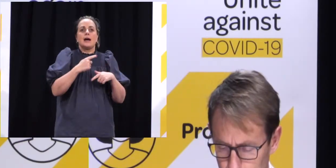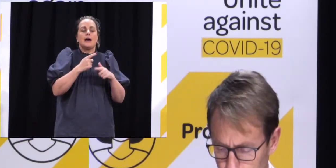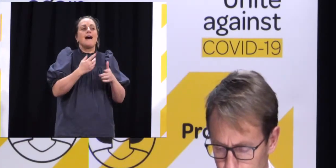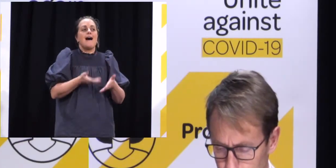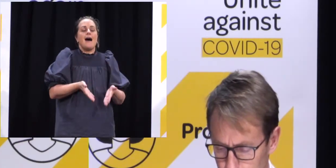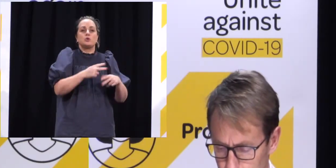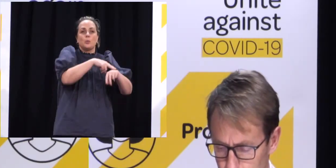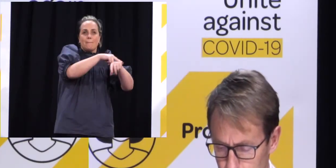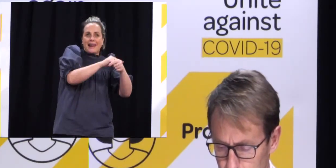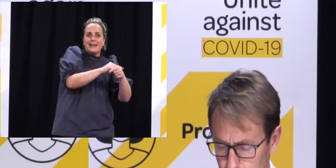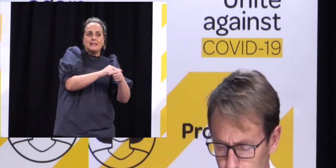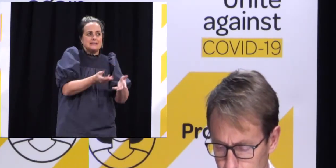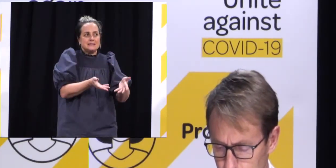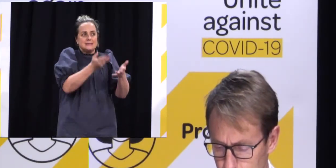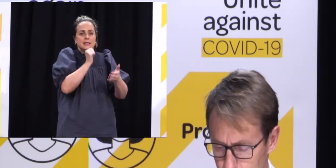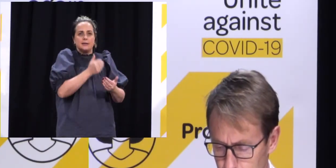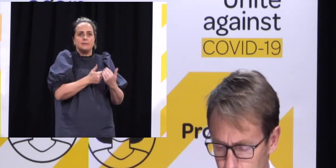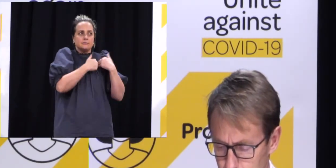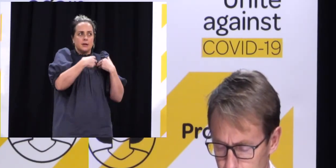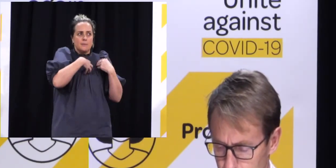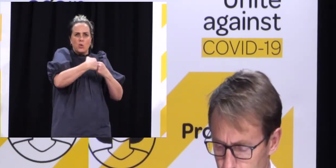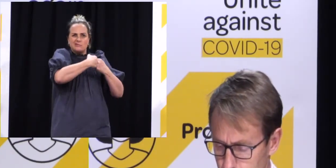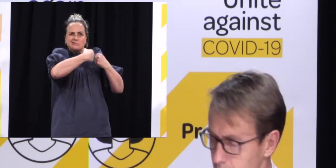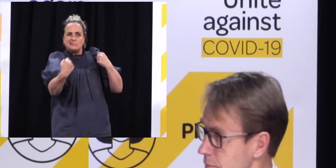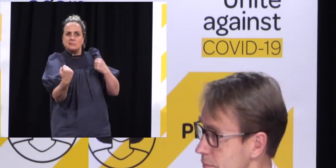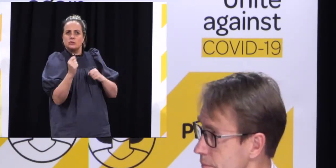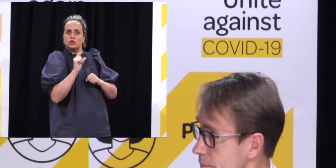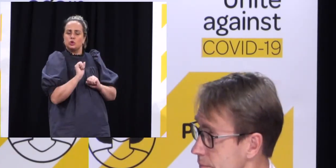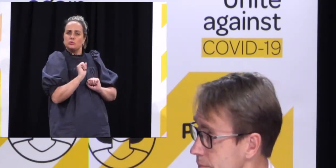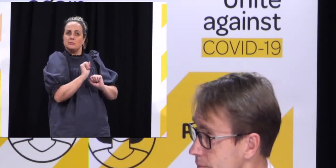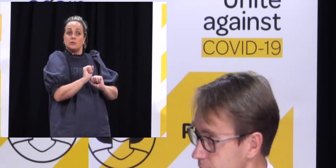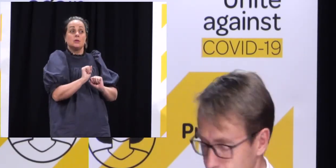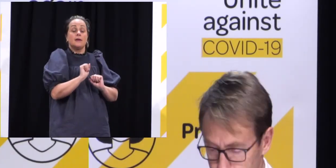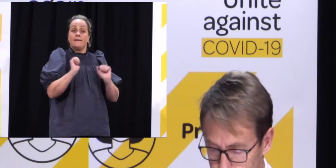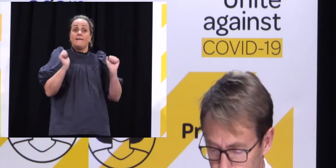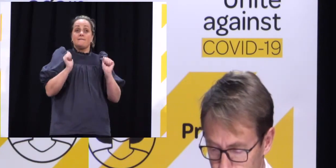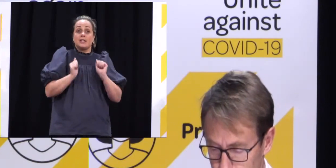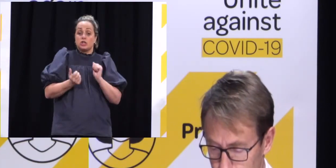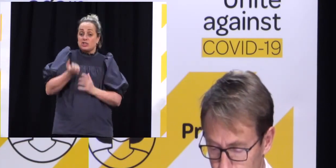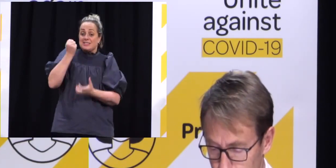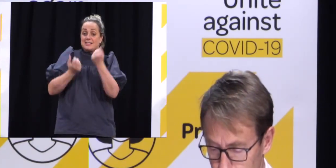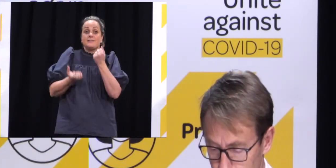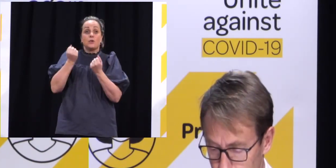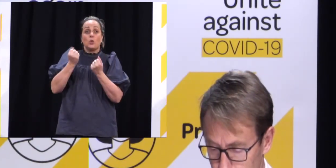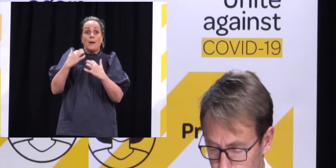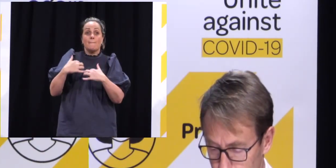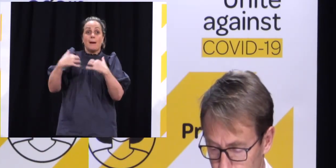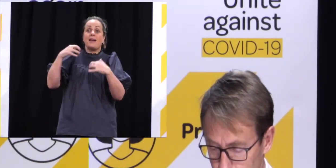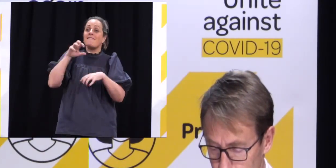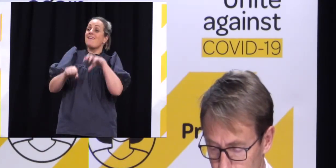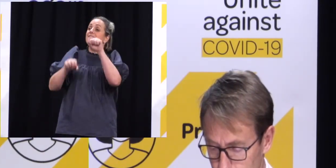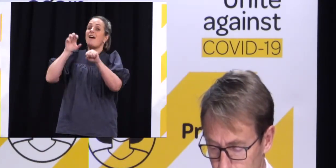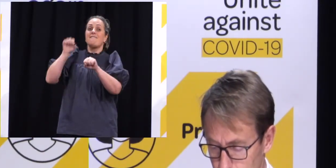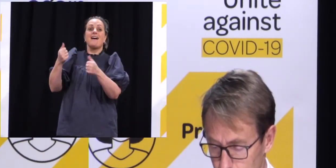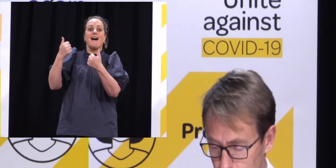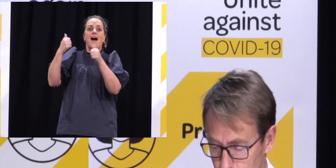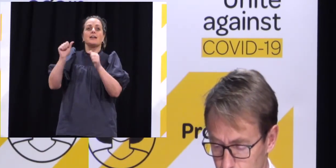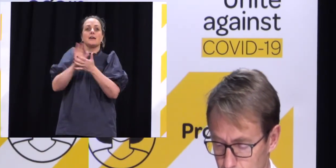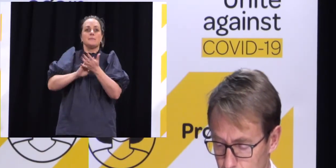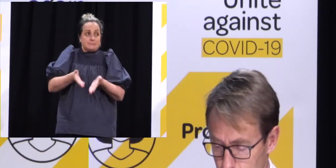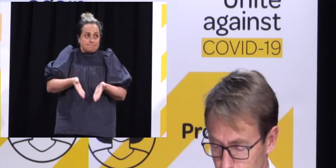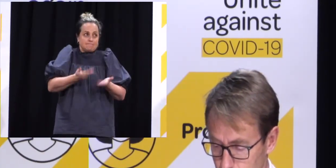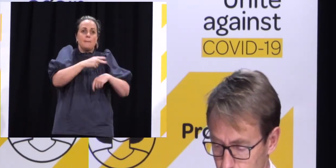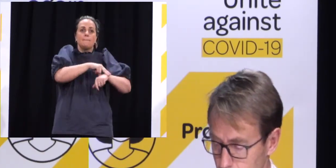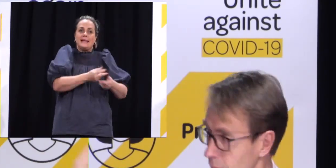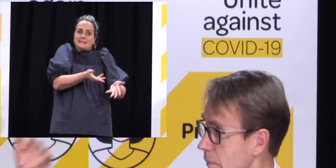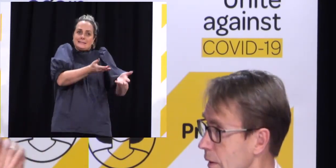and police as to whether or not they need to do anything more broadly there. They have successfully found some of those members of the public, so we leave those decisions up to